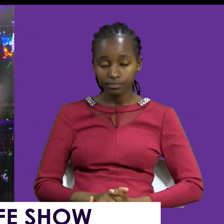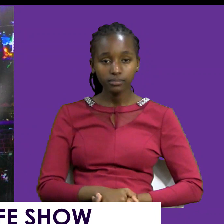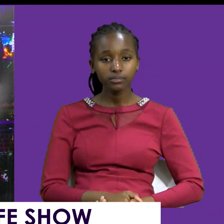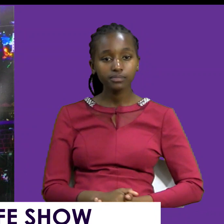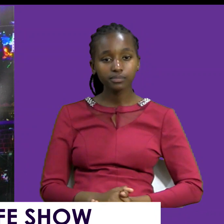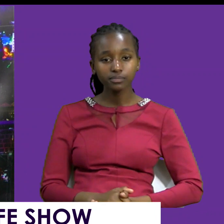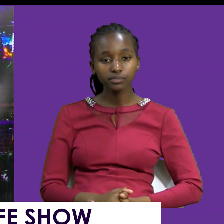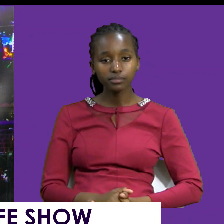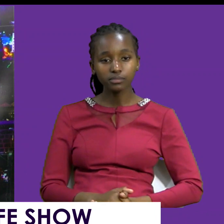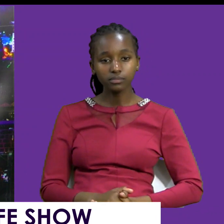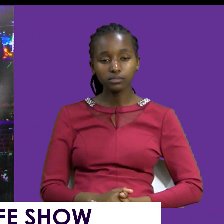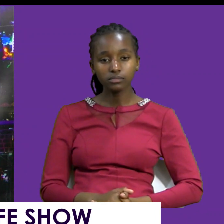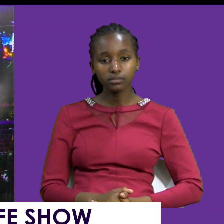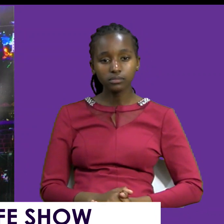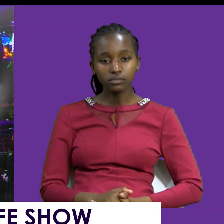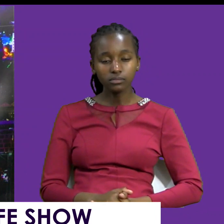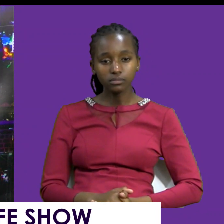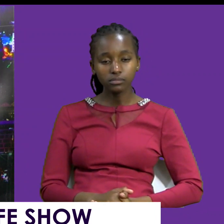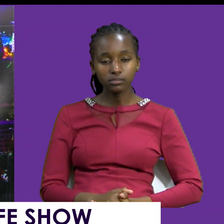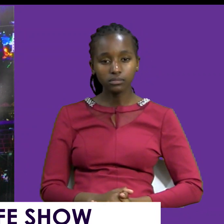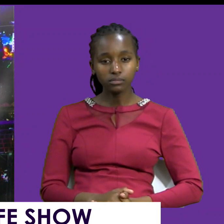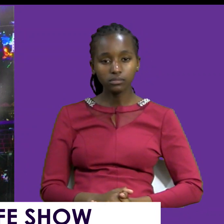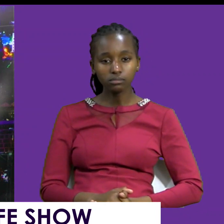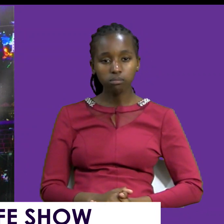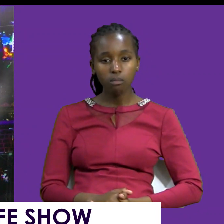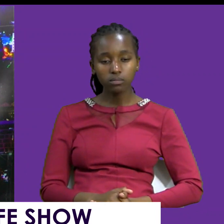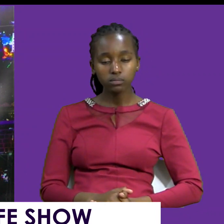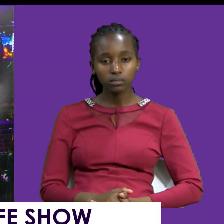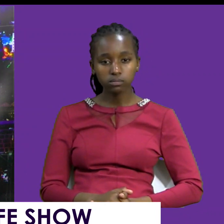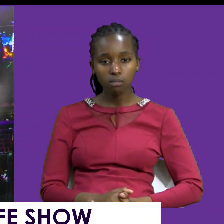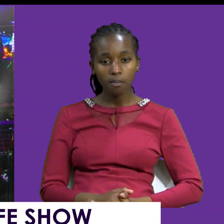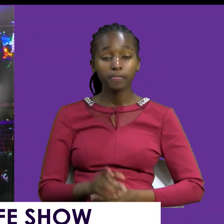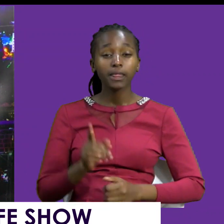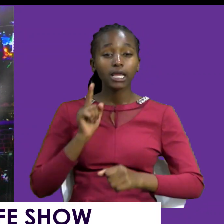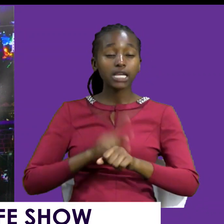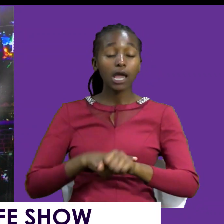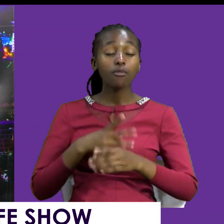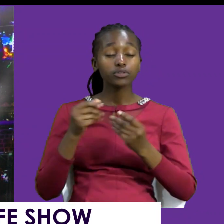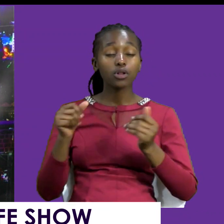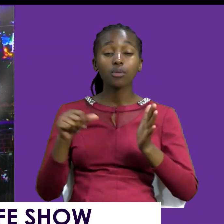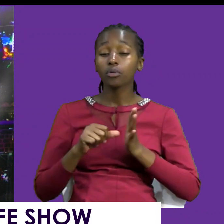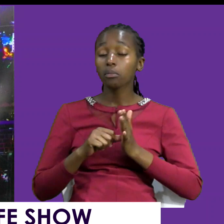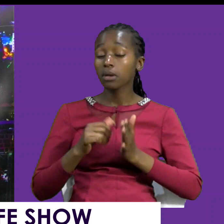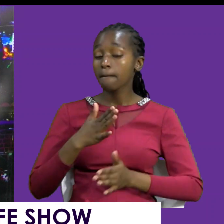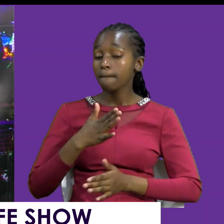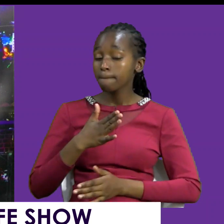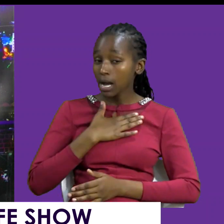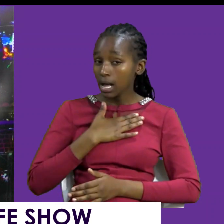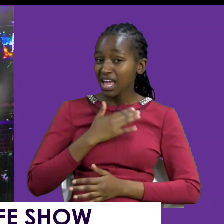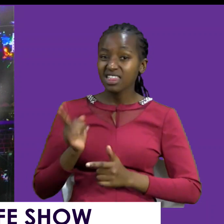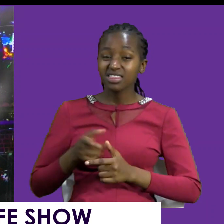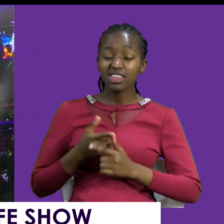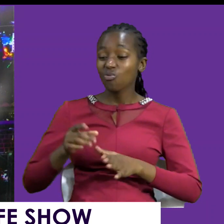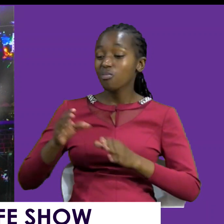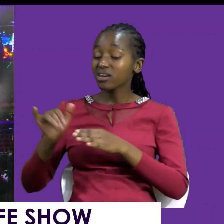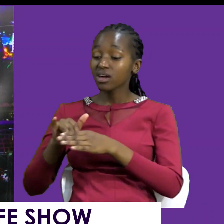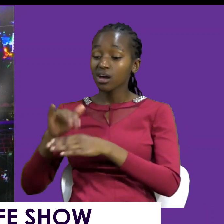it will be possible for you to treat it. The next time you go out, I assure you, you will get